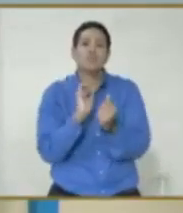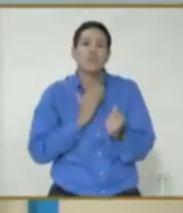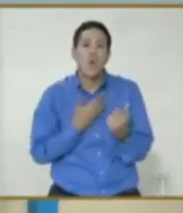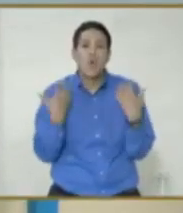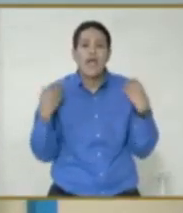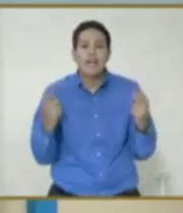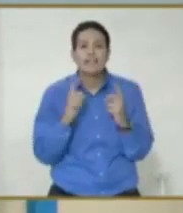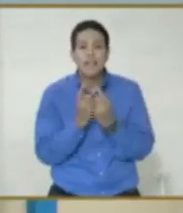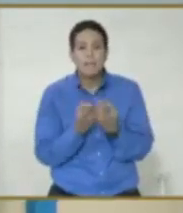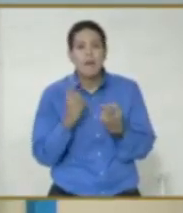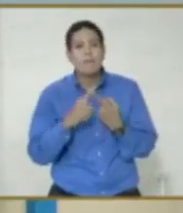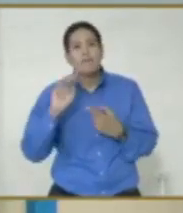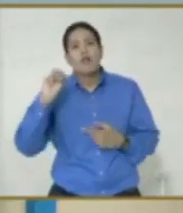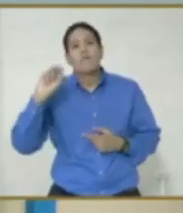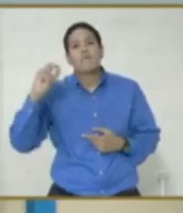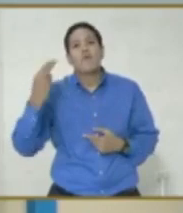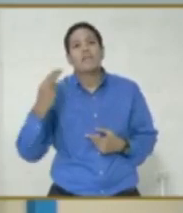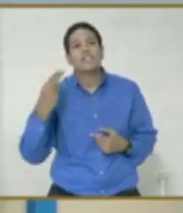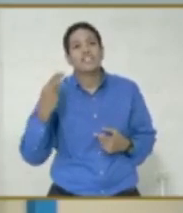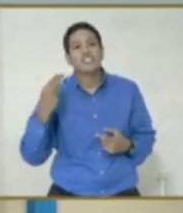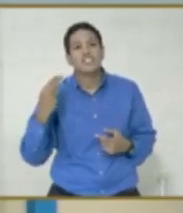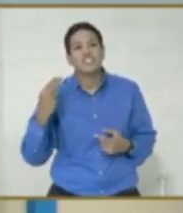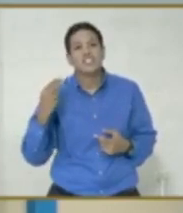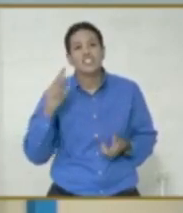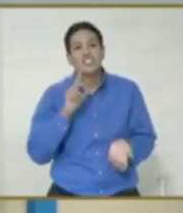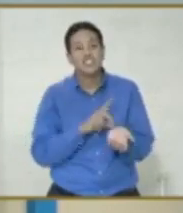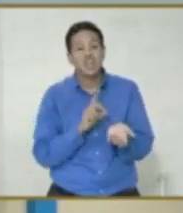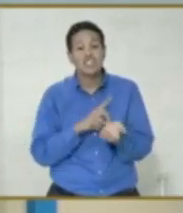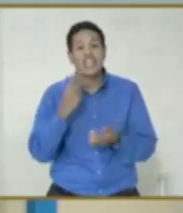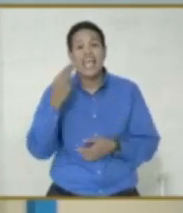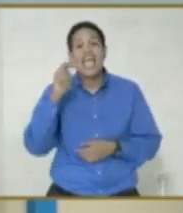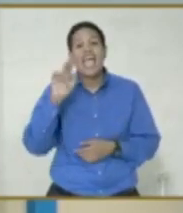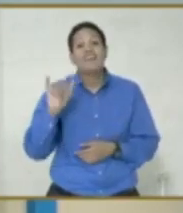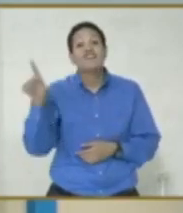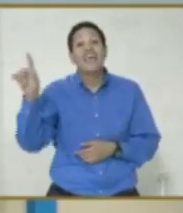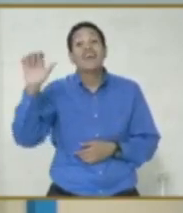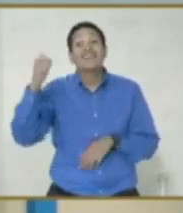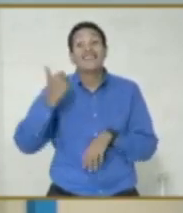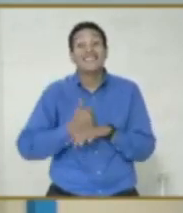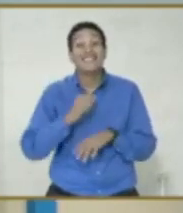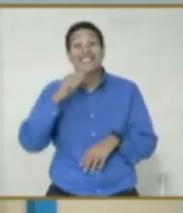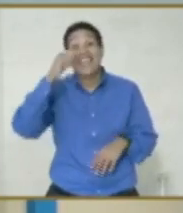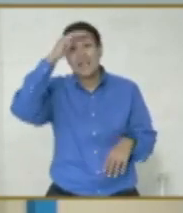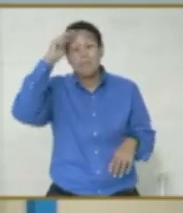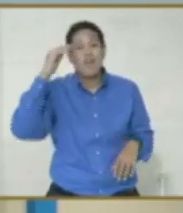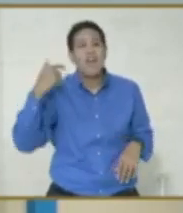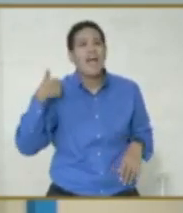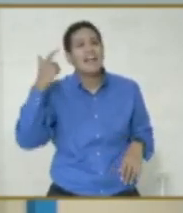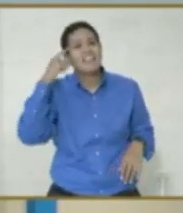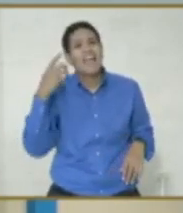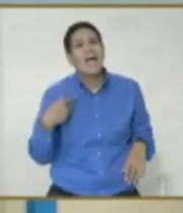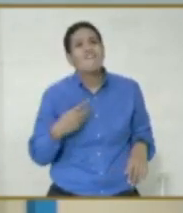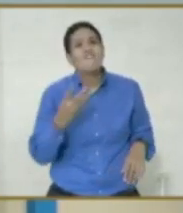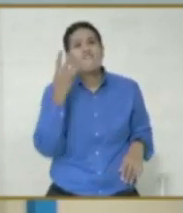department and our MOH, Dr. Henry. And she has assigned St. Mary has gotten, I think, 4 of the Cuban doctors. Right. One is